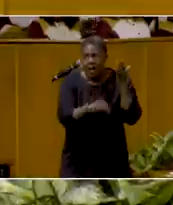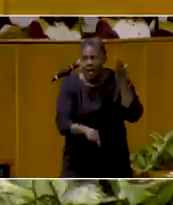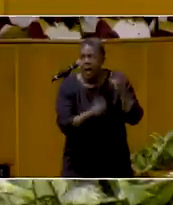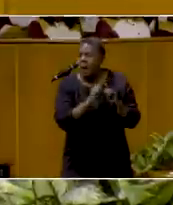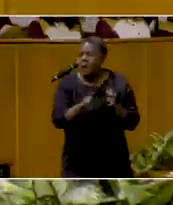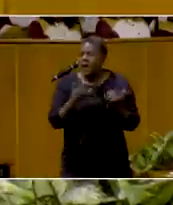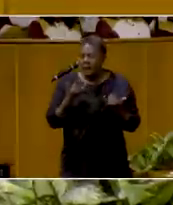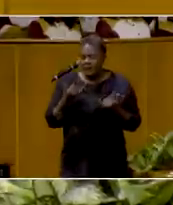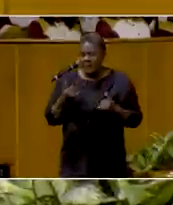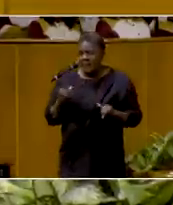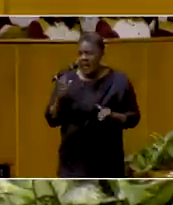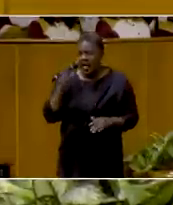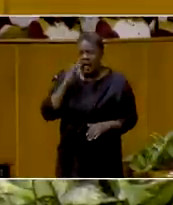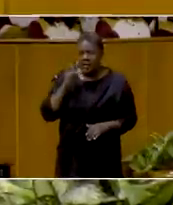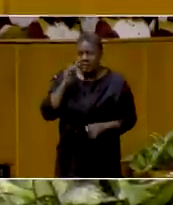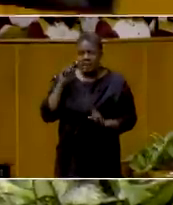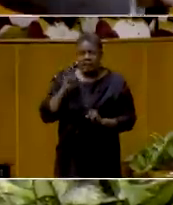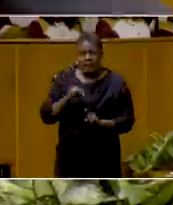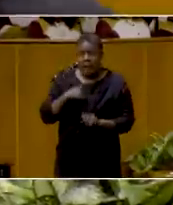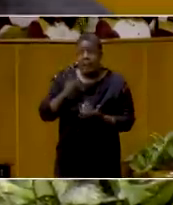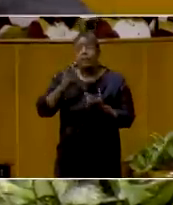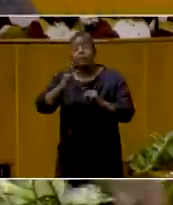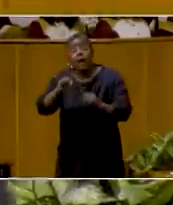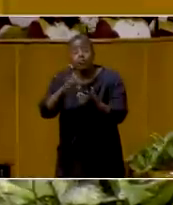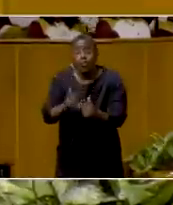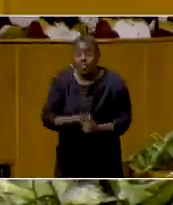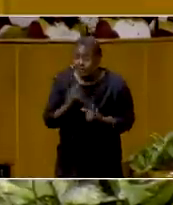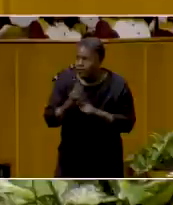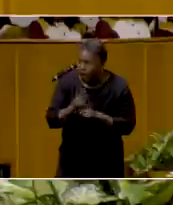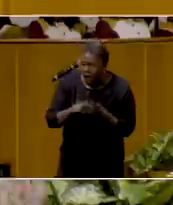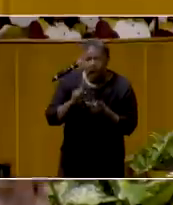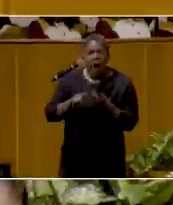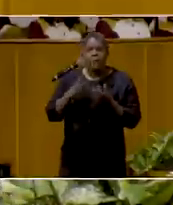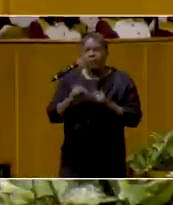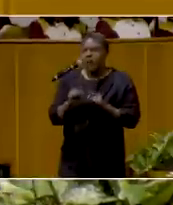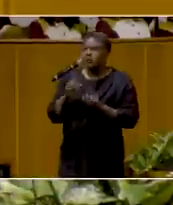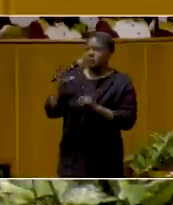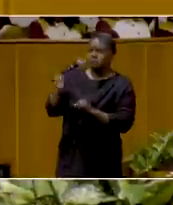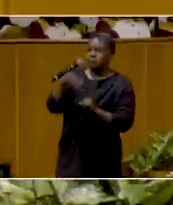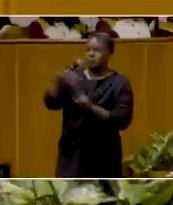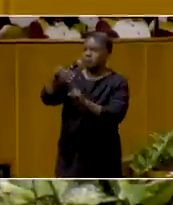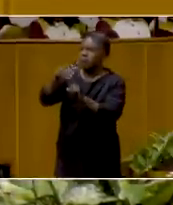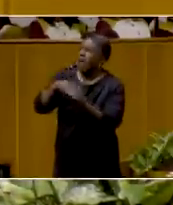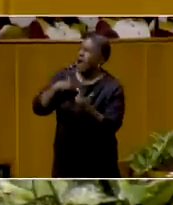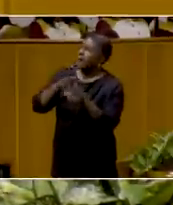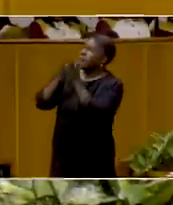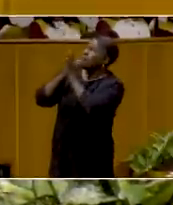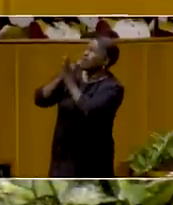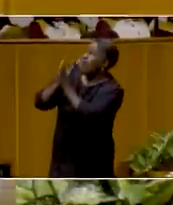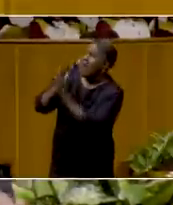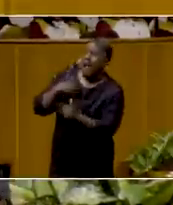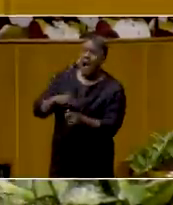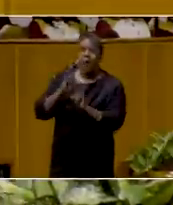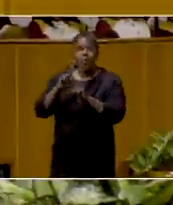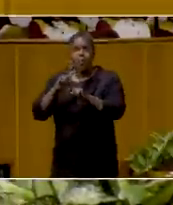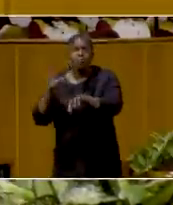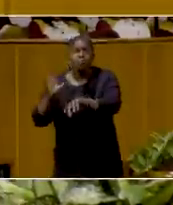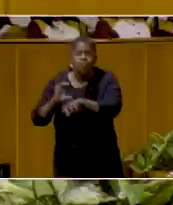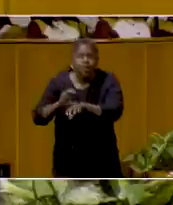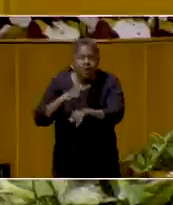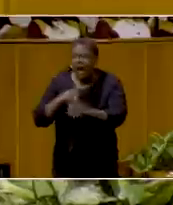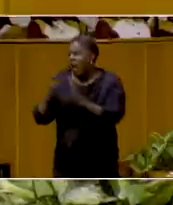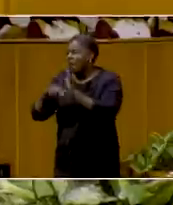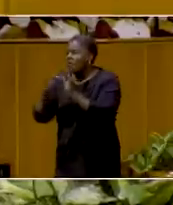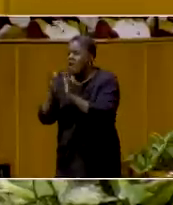I'm still going through this? I'm trying to live right. I'm trying to walk right. I've been praying. I go to church. I read